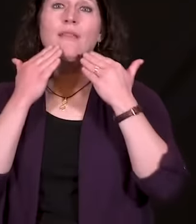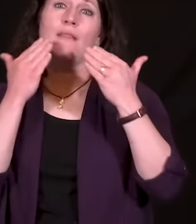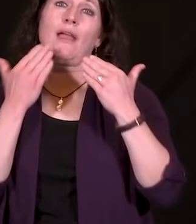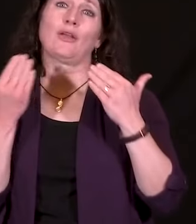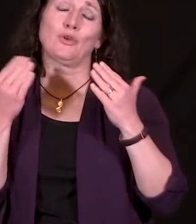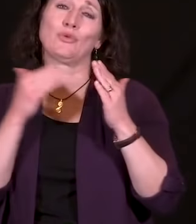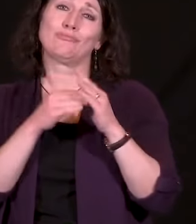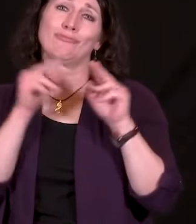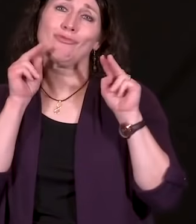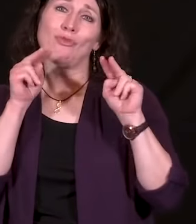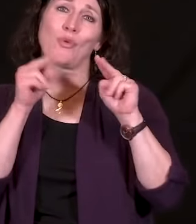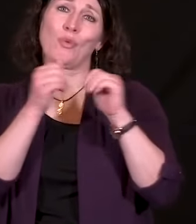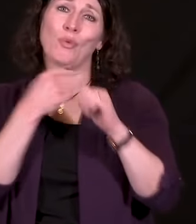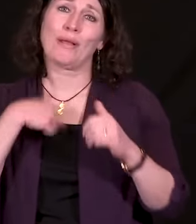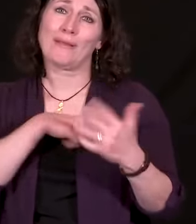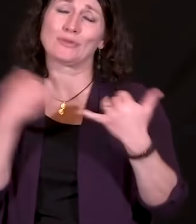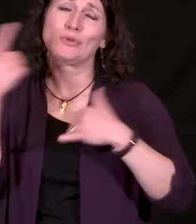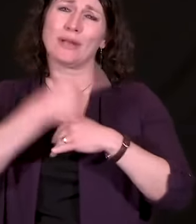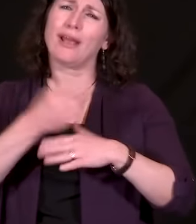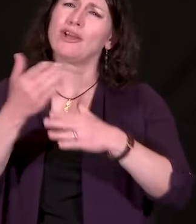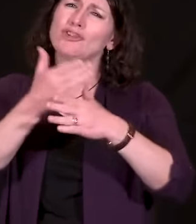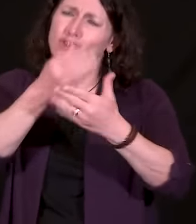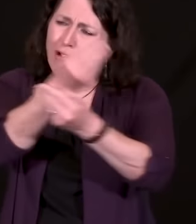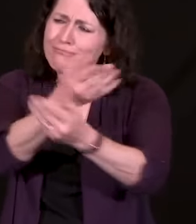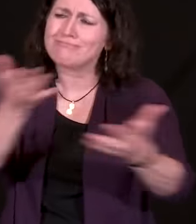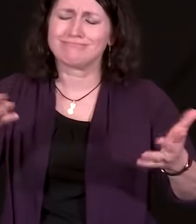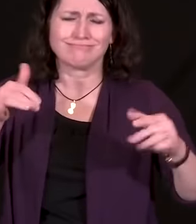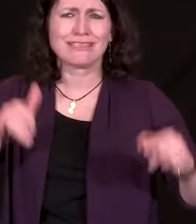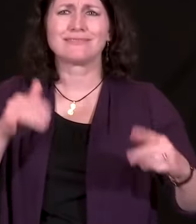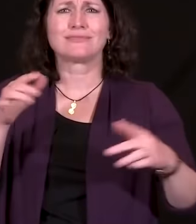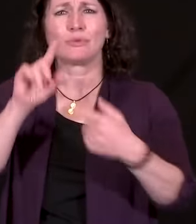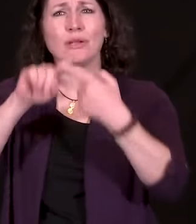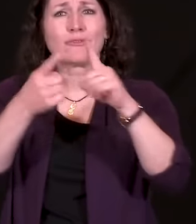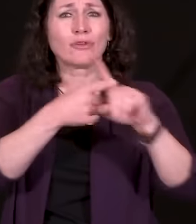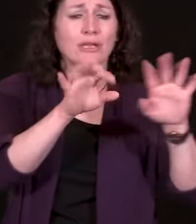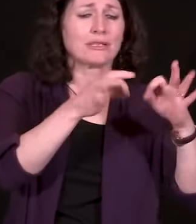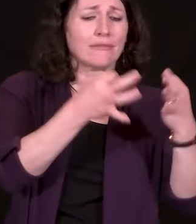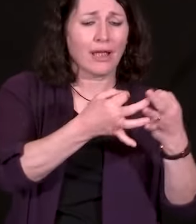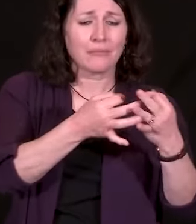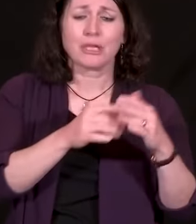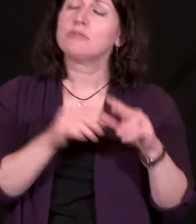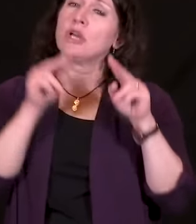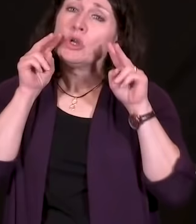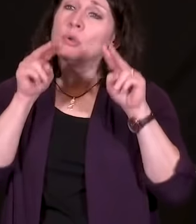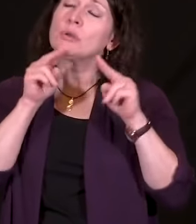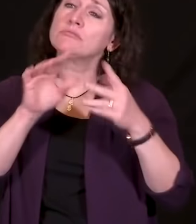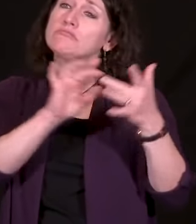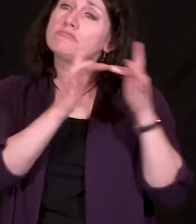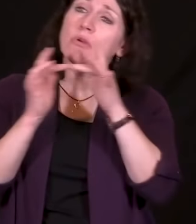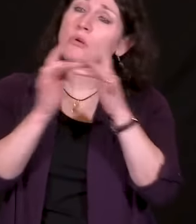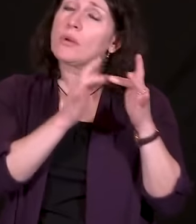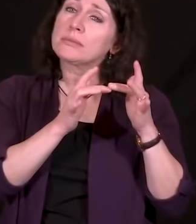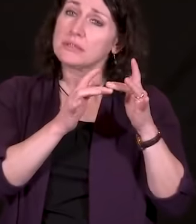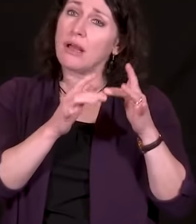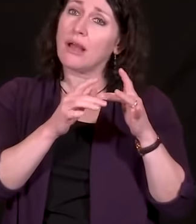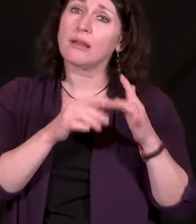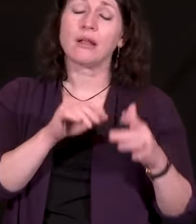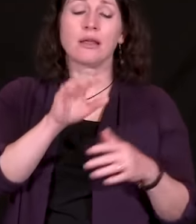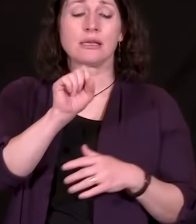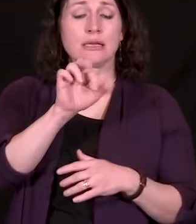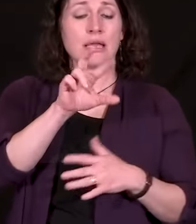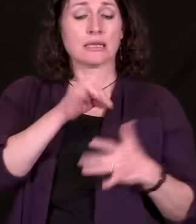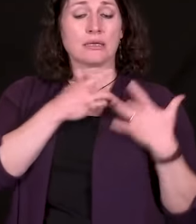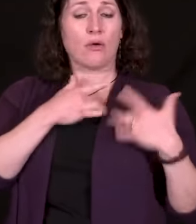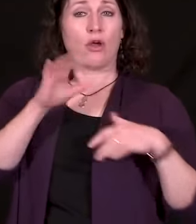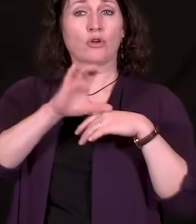Thank you for watching today. Please share the celebration with friends and family. Get parish updates and make a donation on our website,